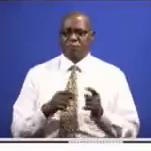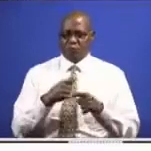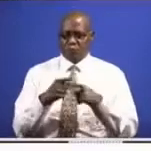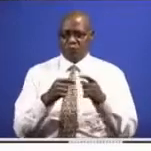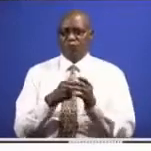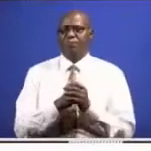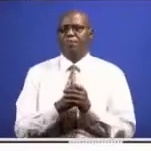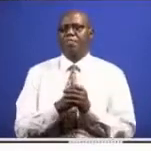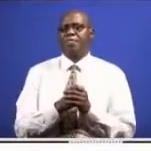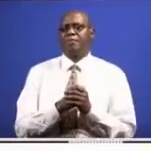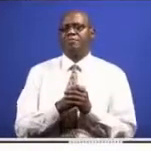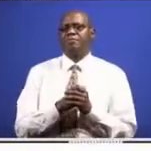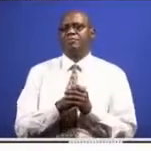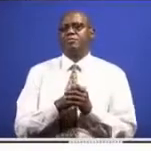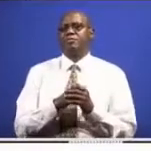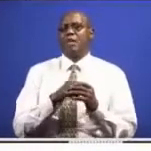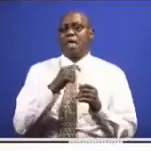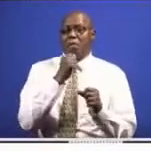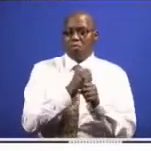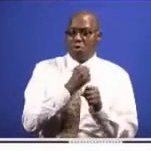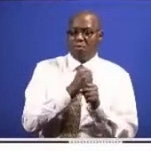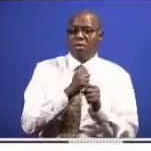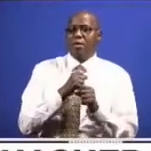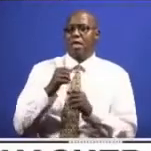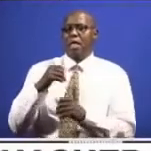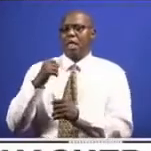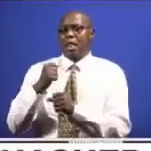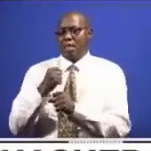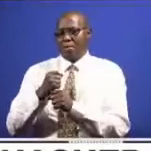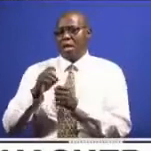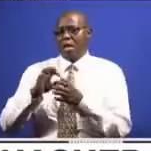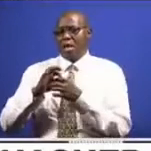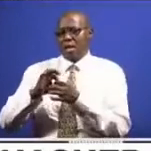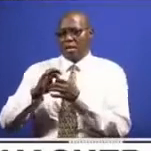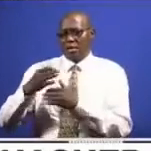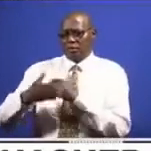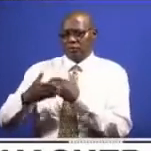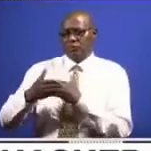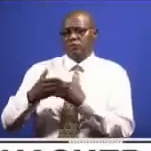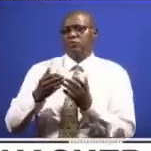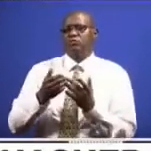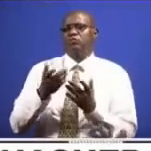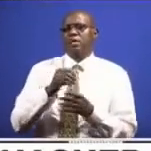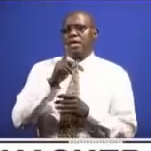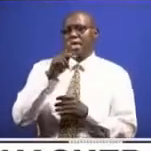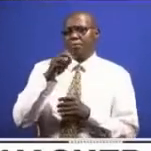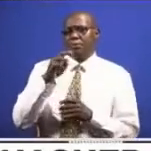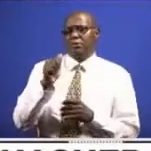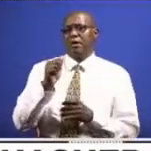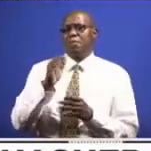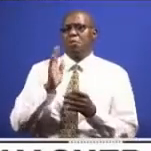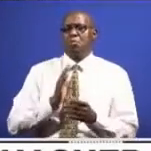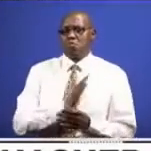The Employment and Labour Relations Court has quashed the appointment of three Kenya Medical Supplies Authority, KEMSA board